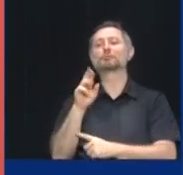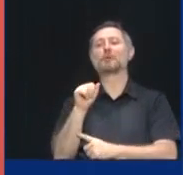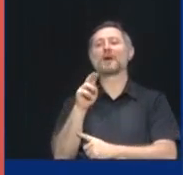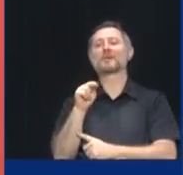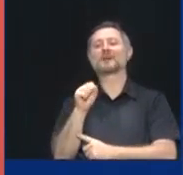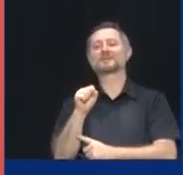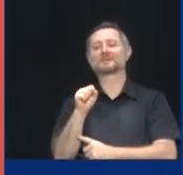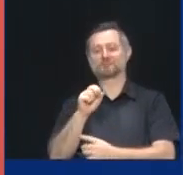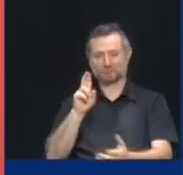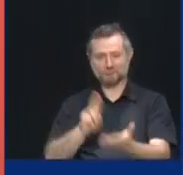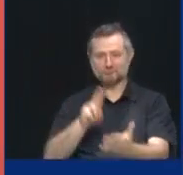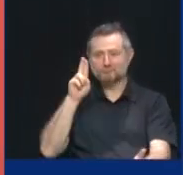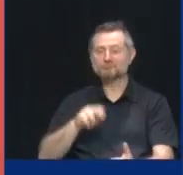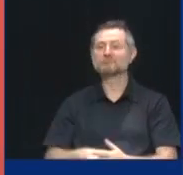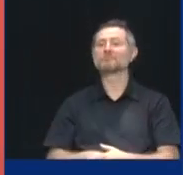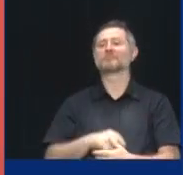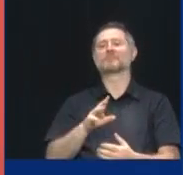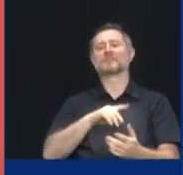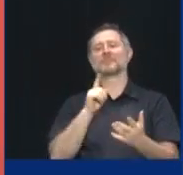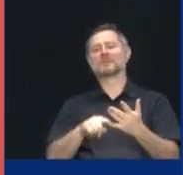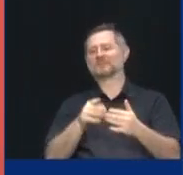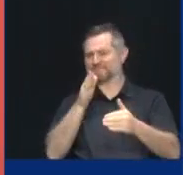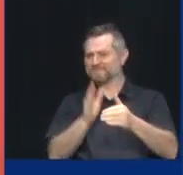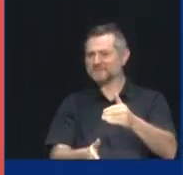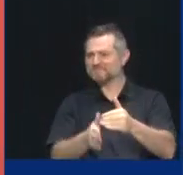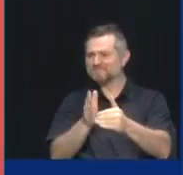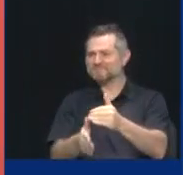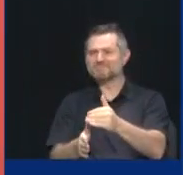The end of the conversion therapy.